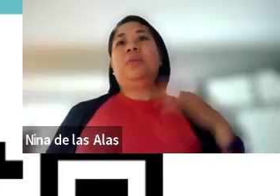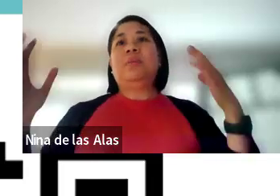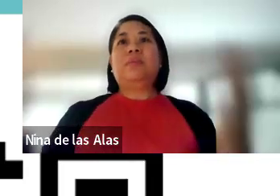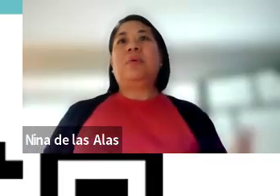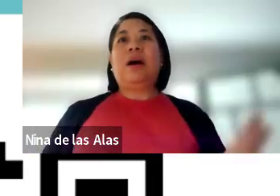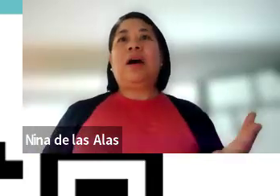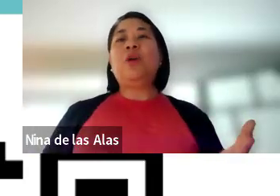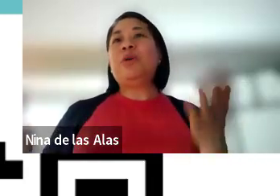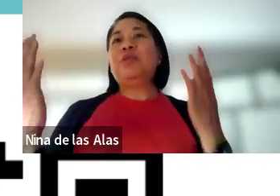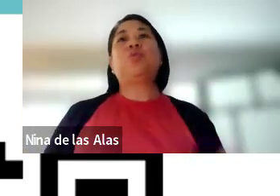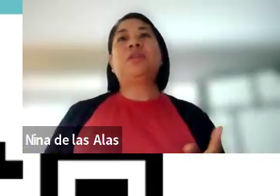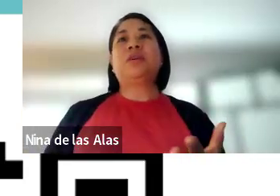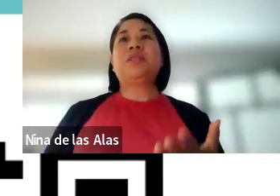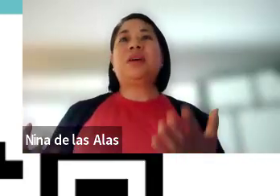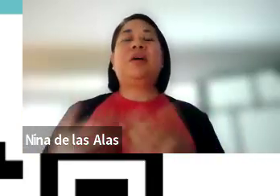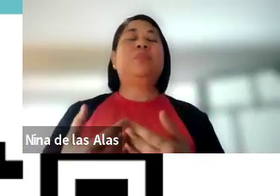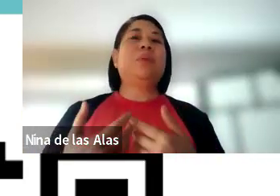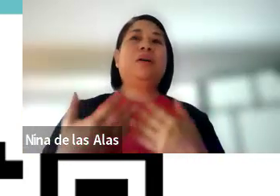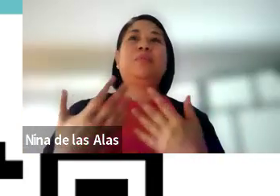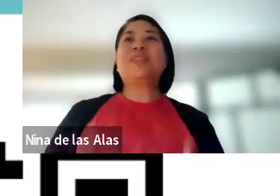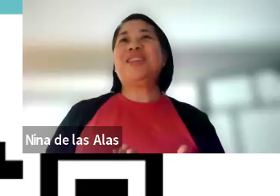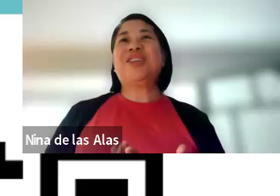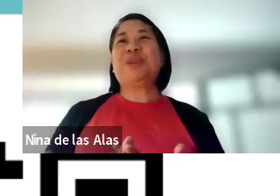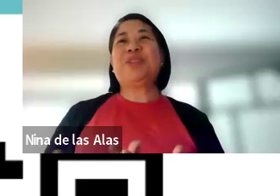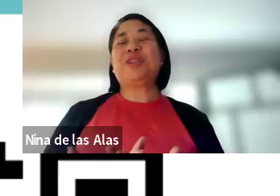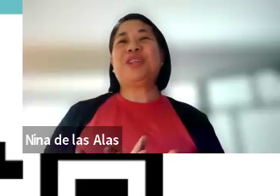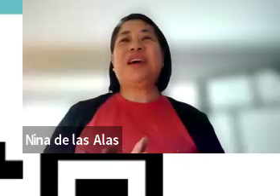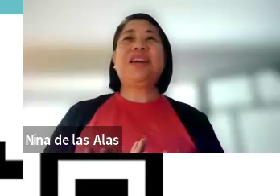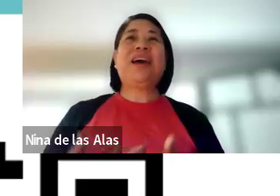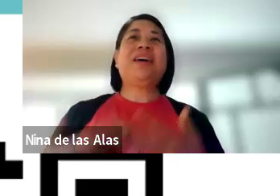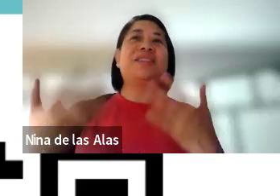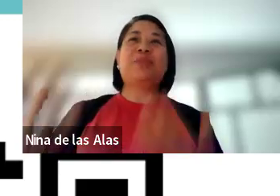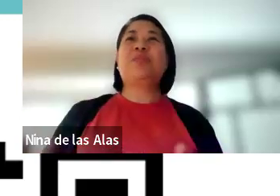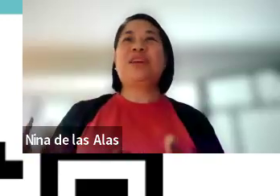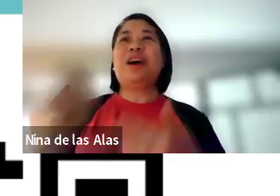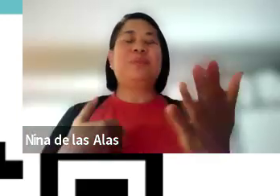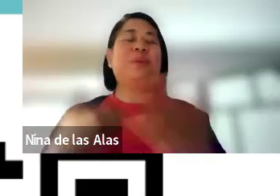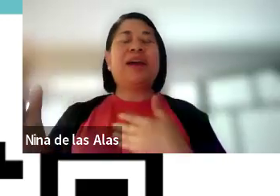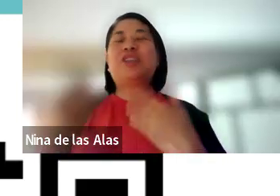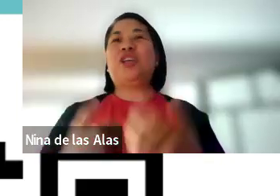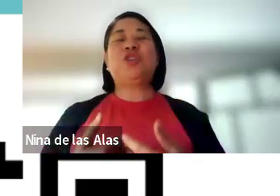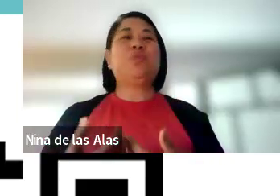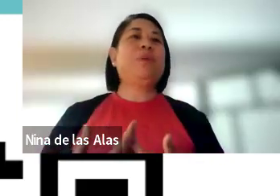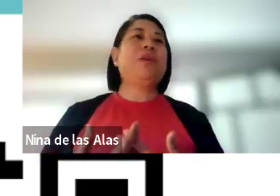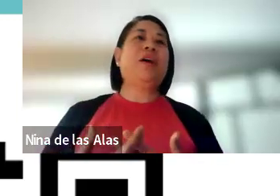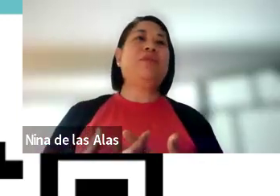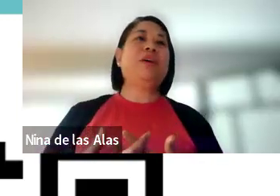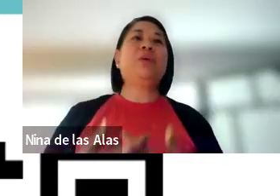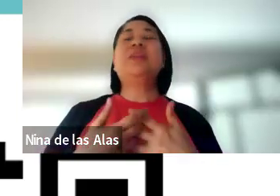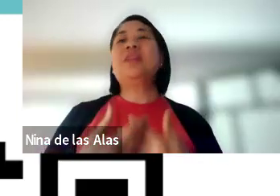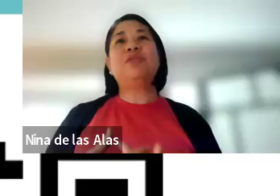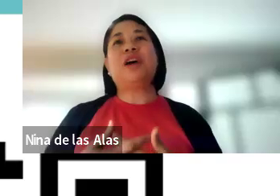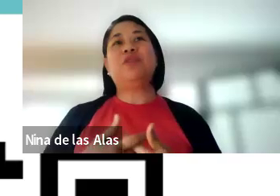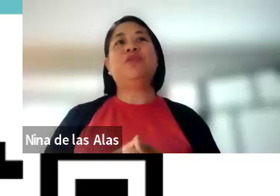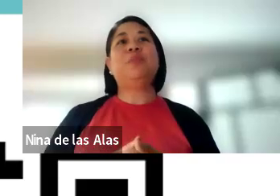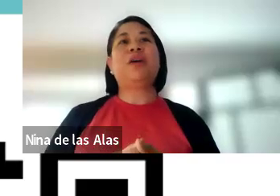Now, I hope you enjoyed this presentation by Dr. Yang and some of the exchanges we've been having.